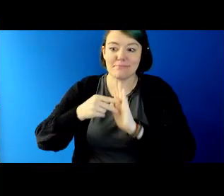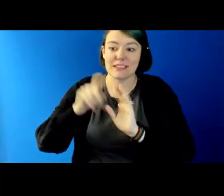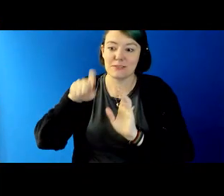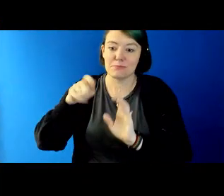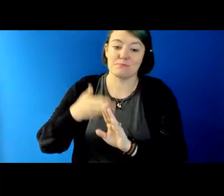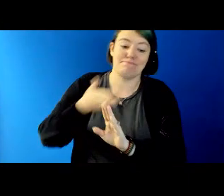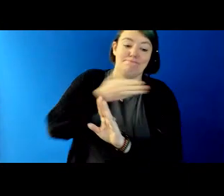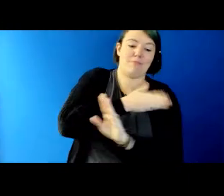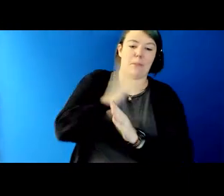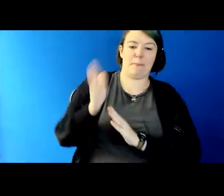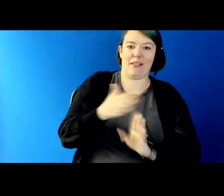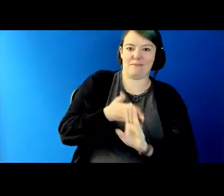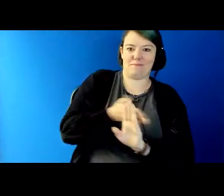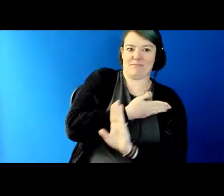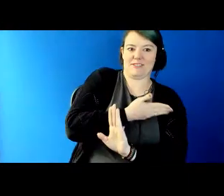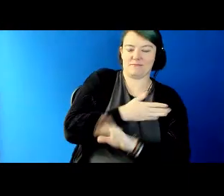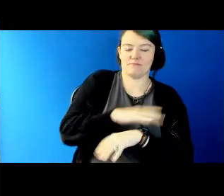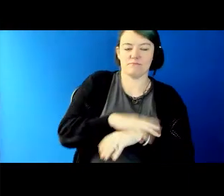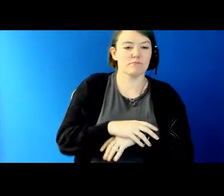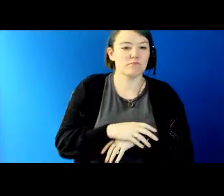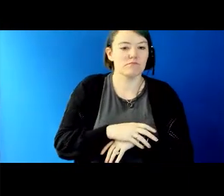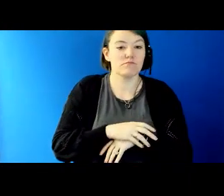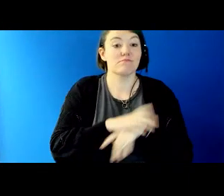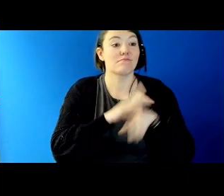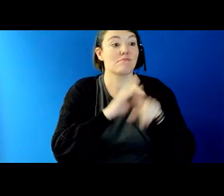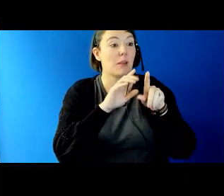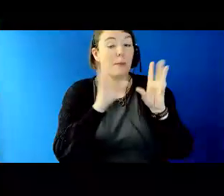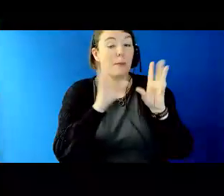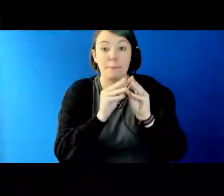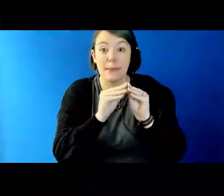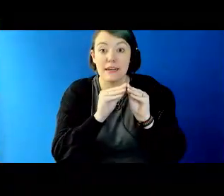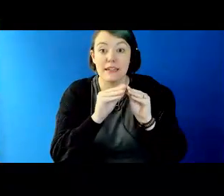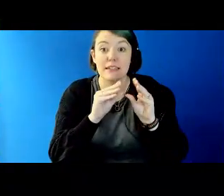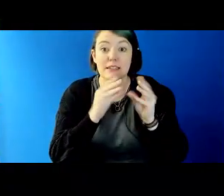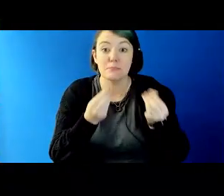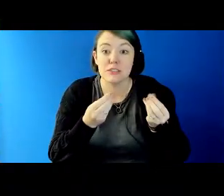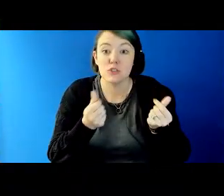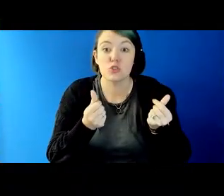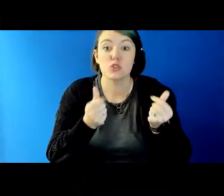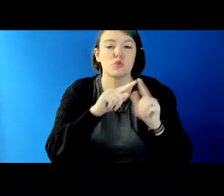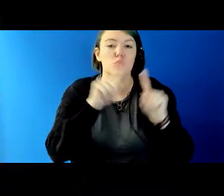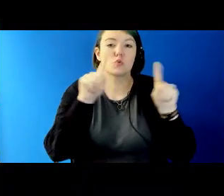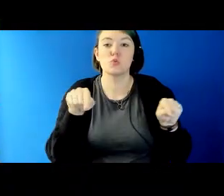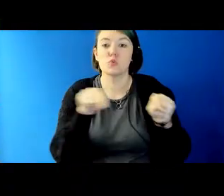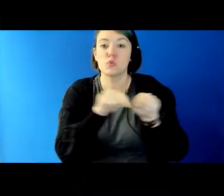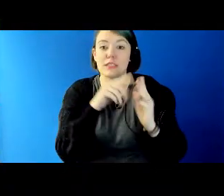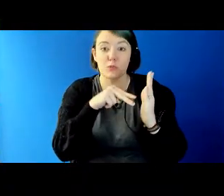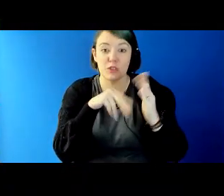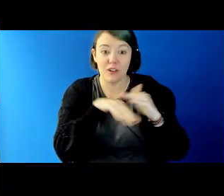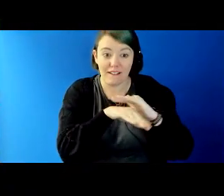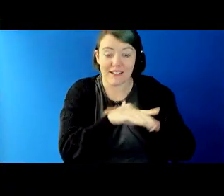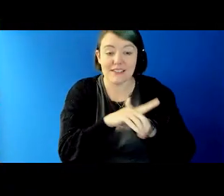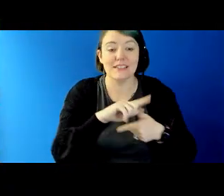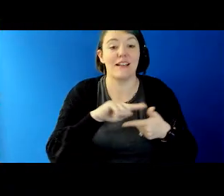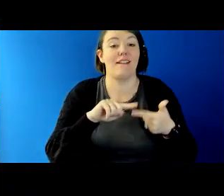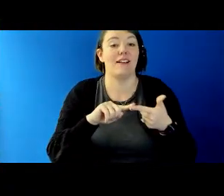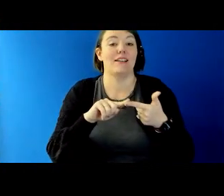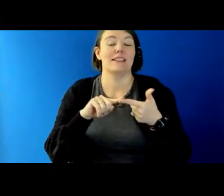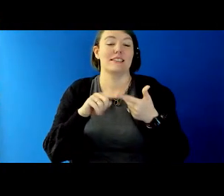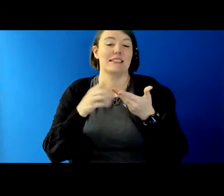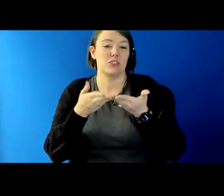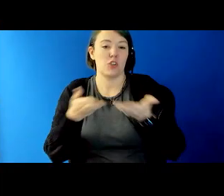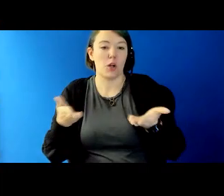documents, ensuring meeting materials are screen reader friendly, or checking in with your team about what support they may need.